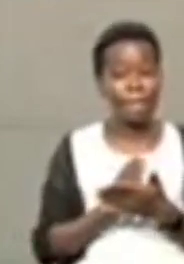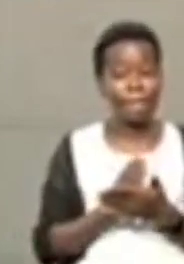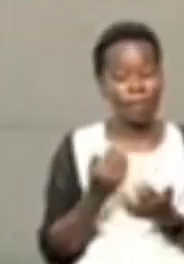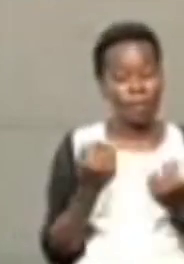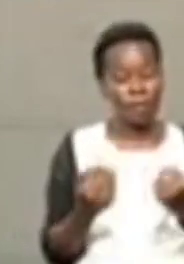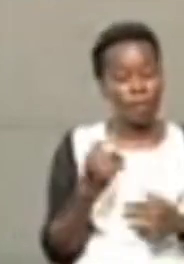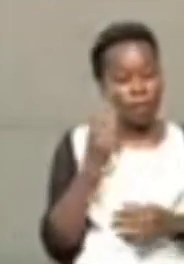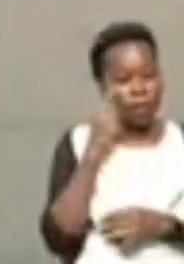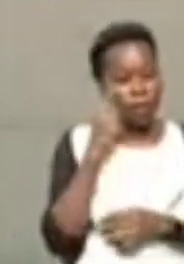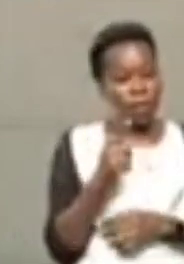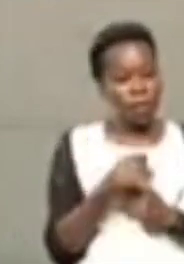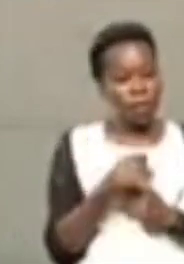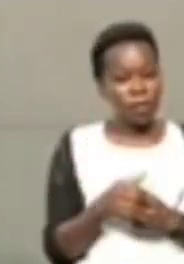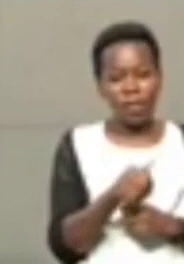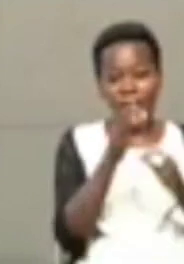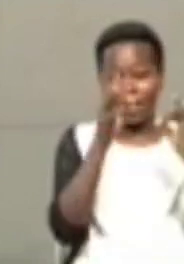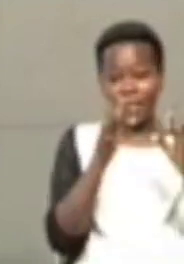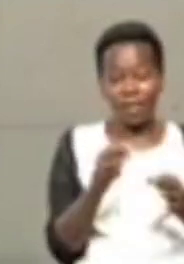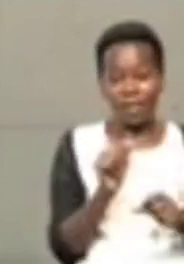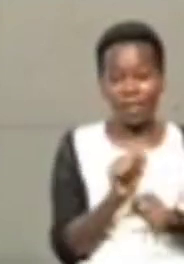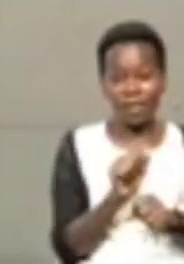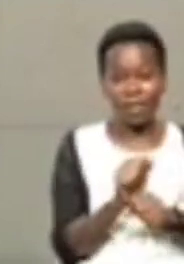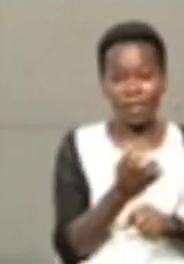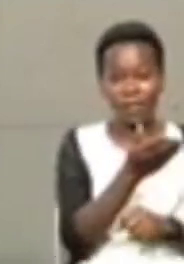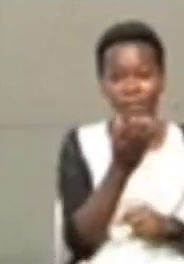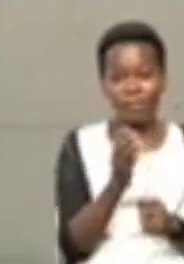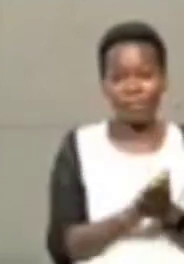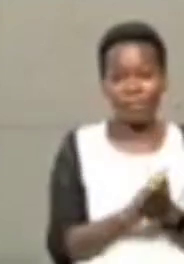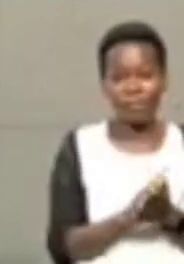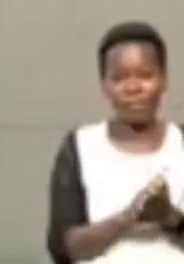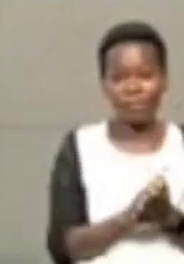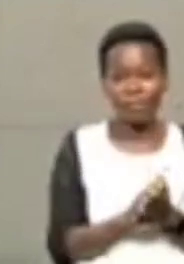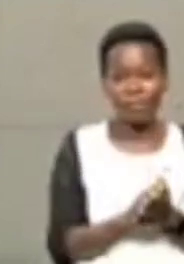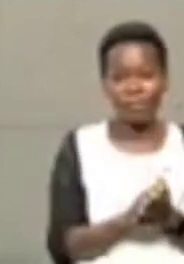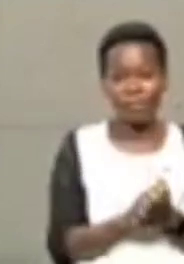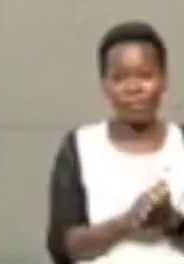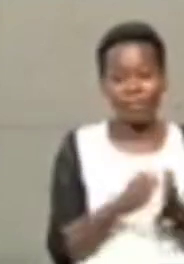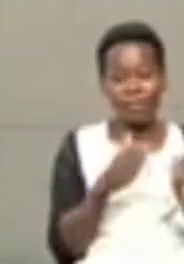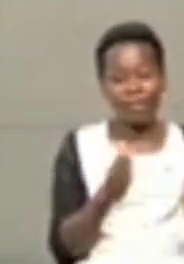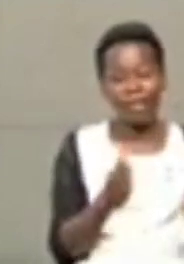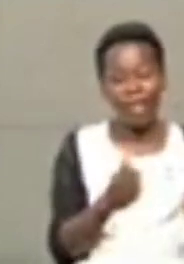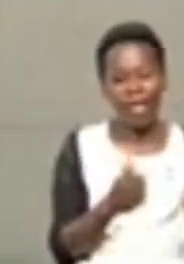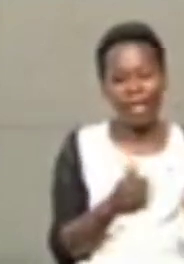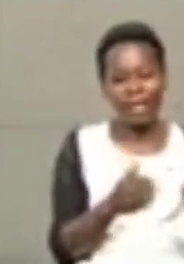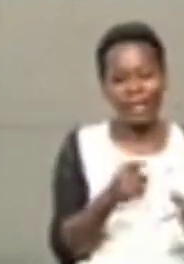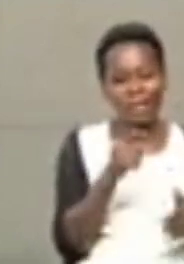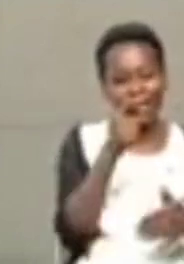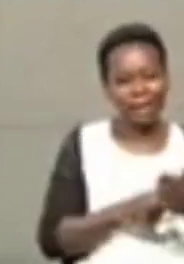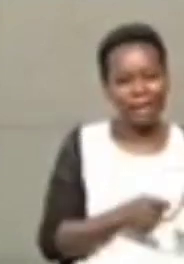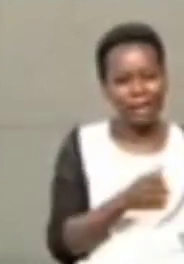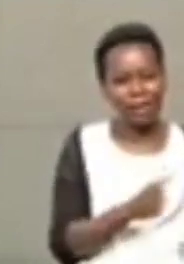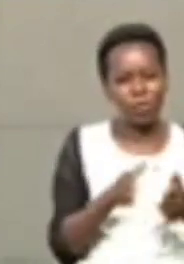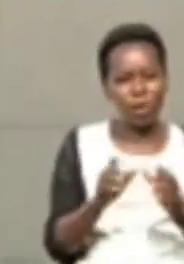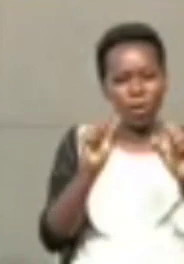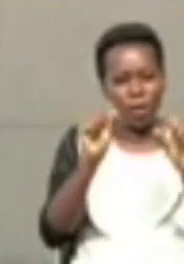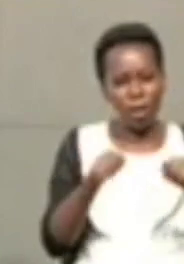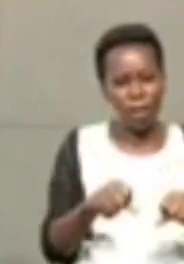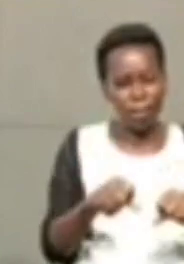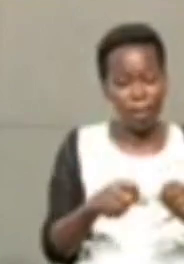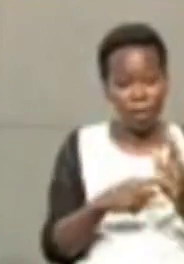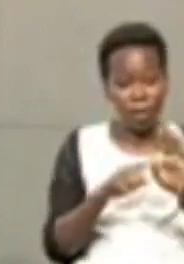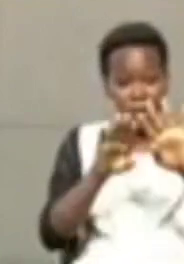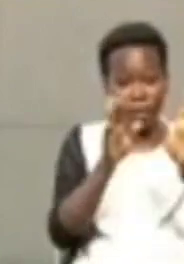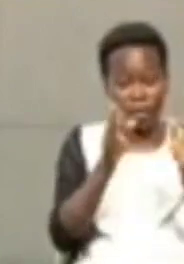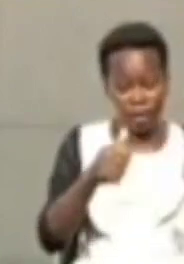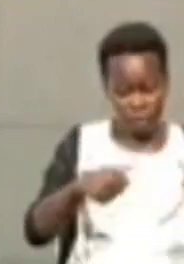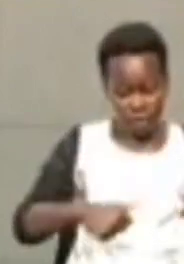You see, any jurisdiction has got to have a modus operandi for tax waivers. We need to clarify